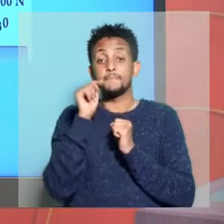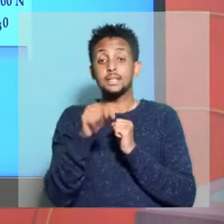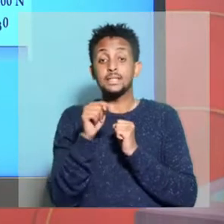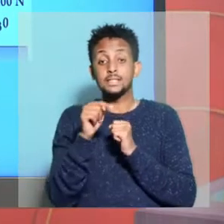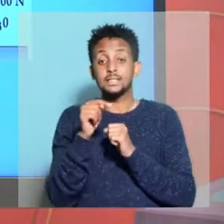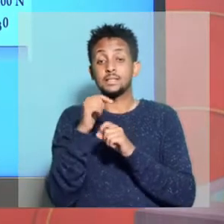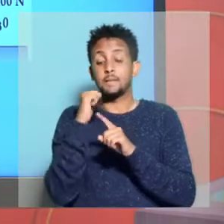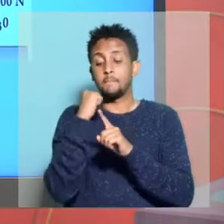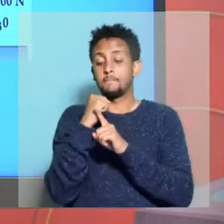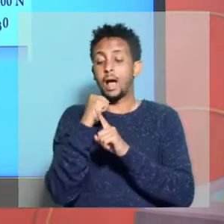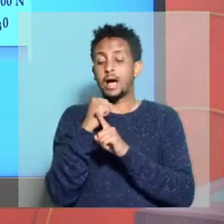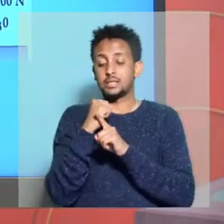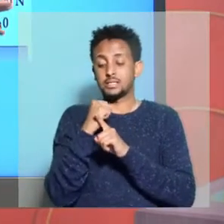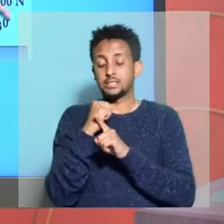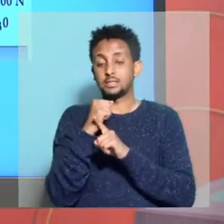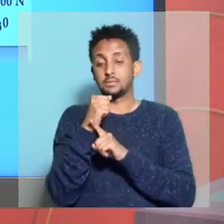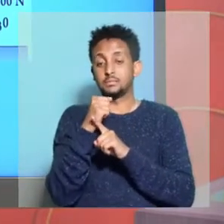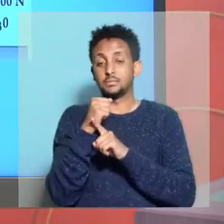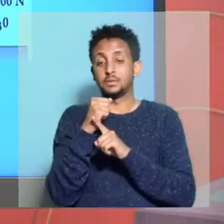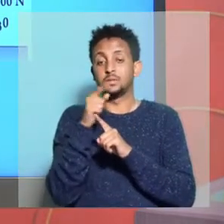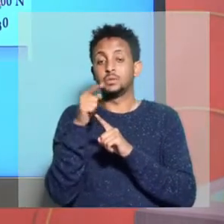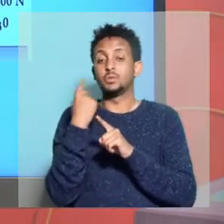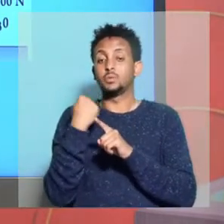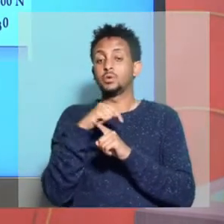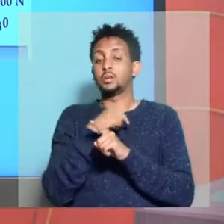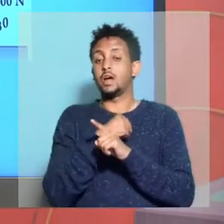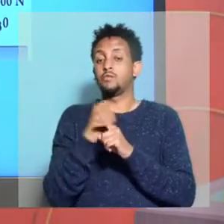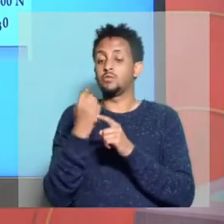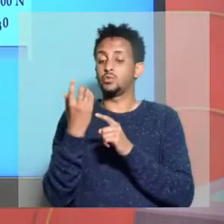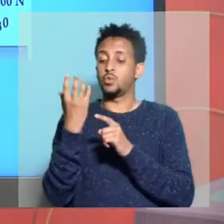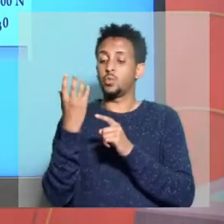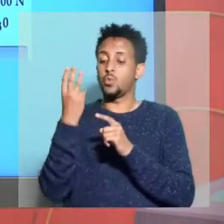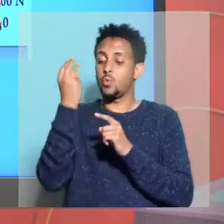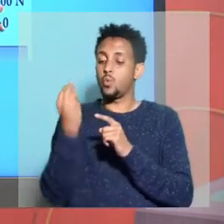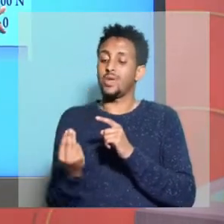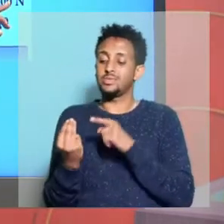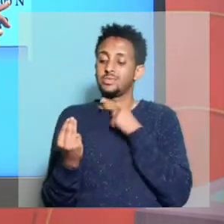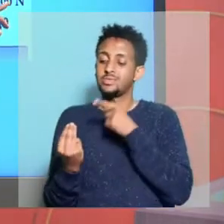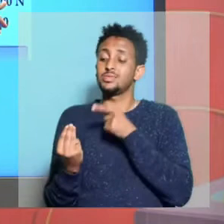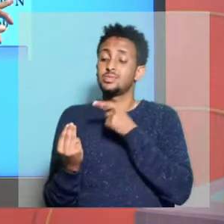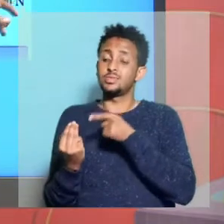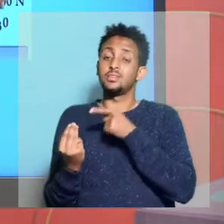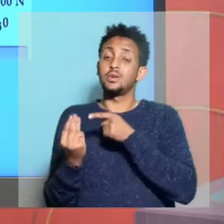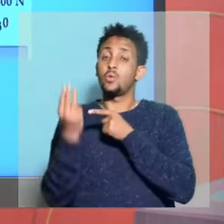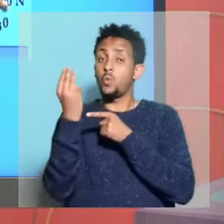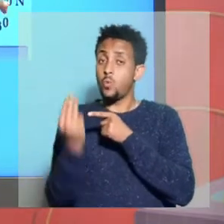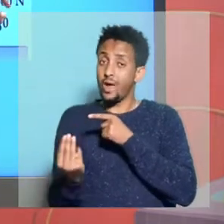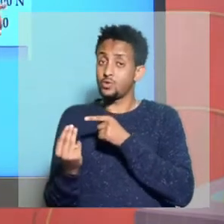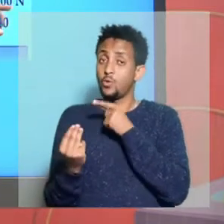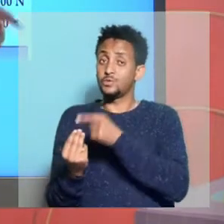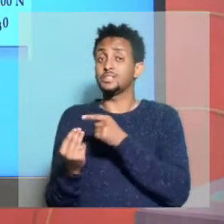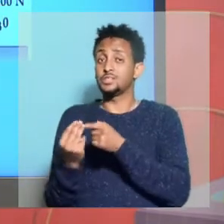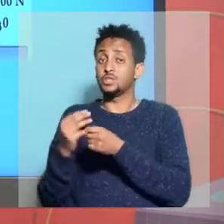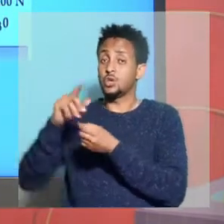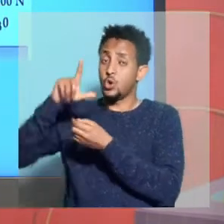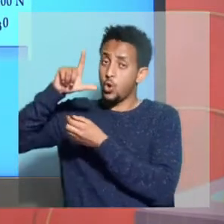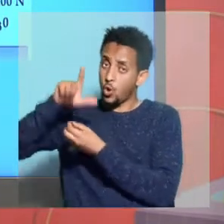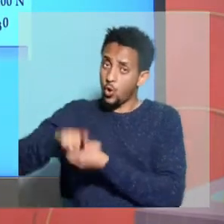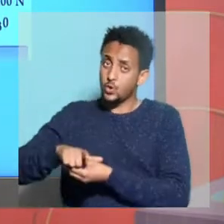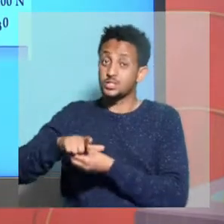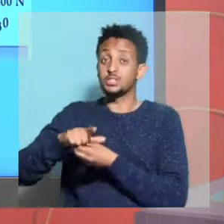bar, here you have a bar, and here you have a weight. Let's assume that the weight of this load is to